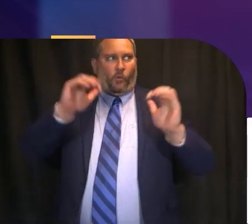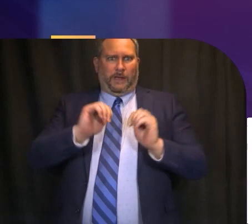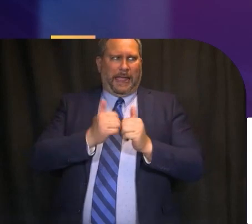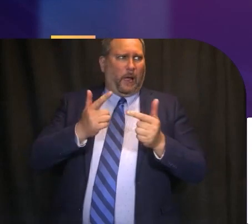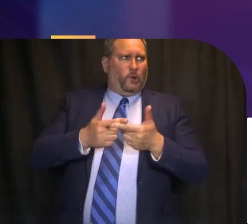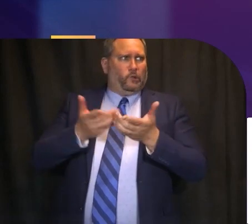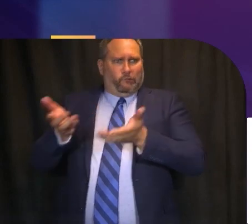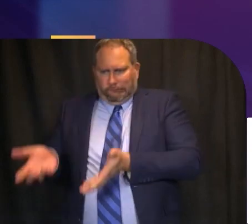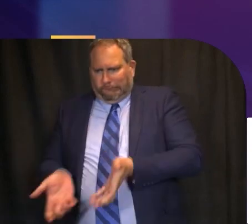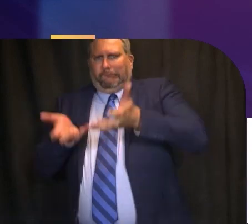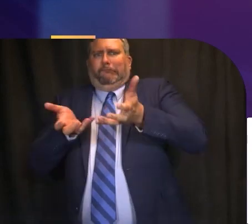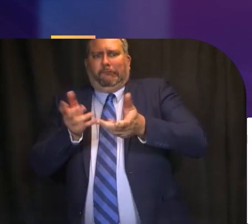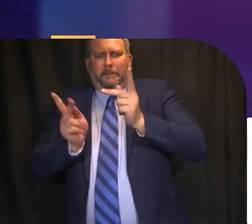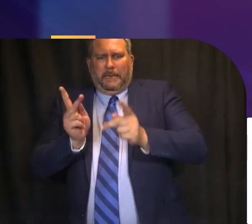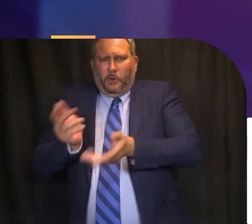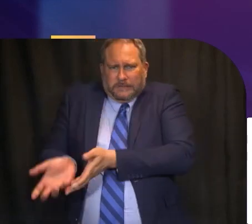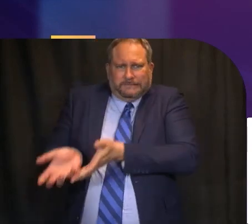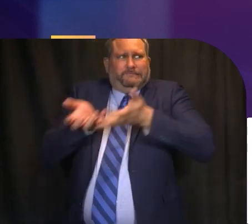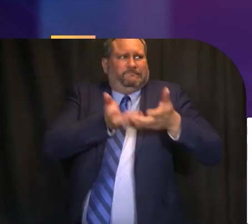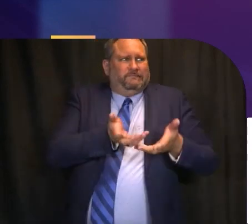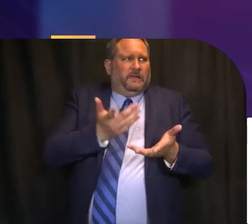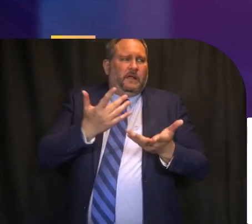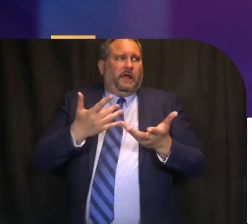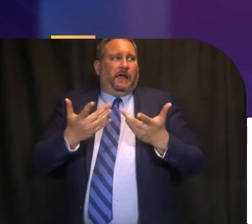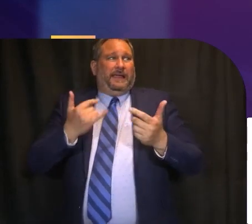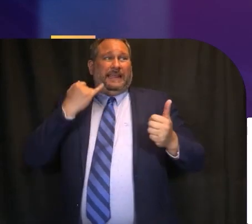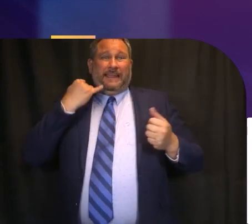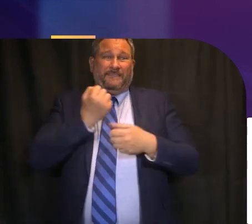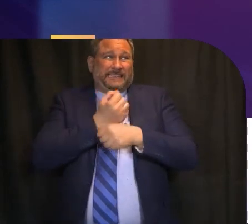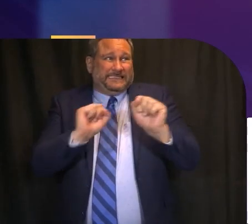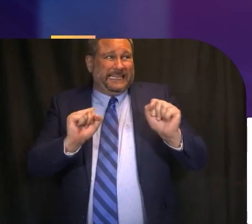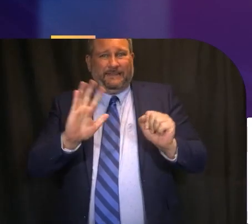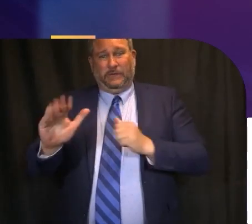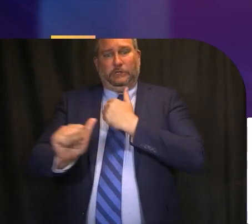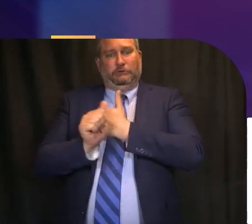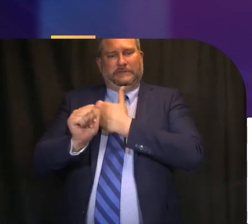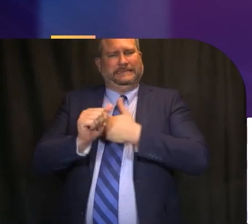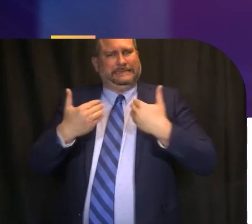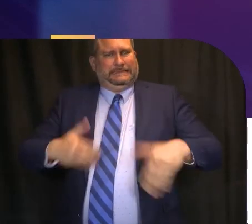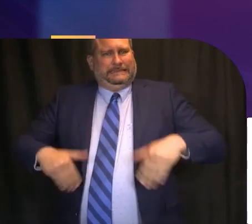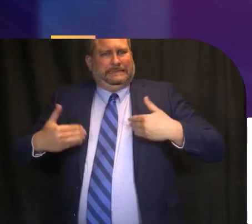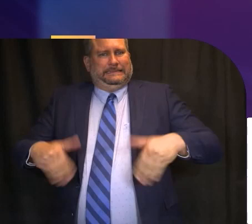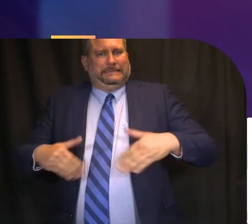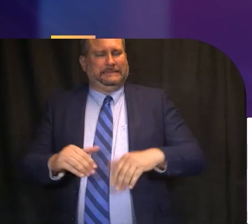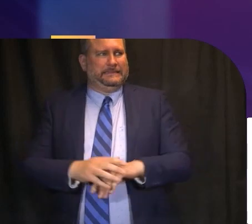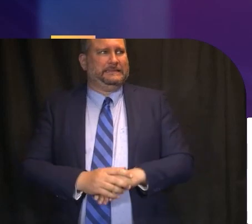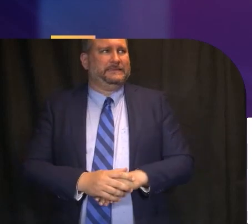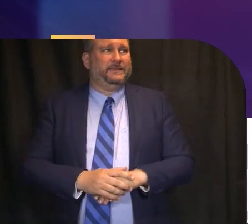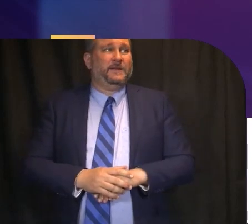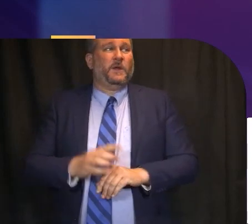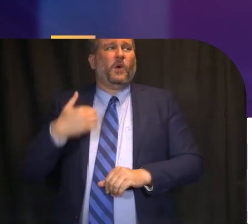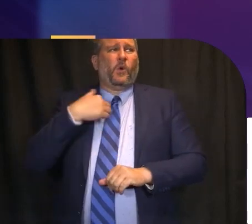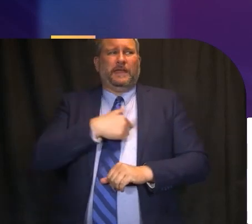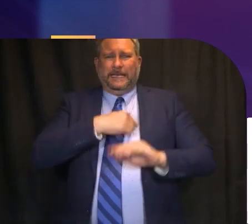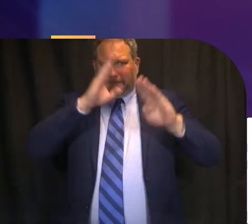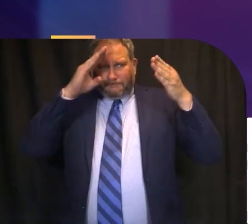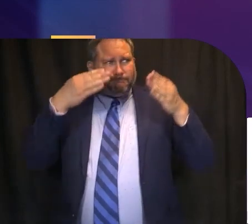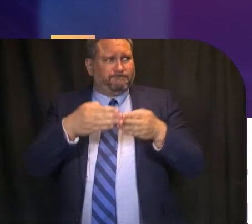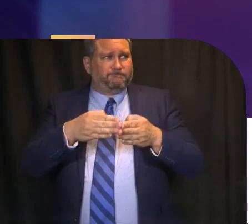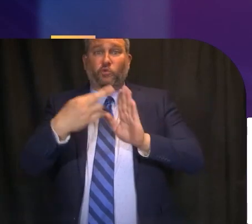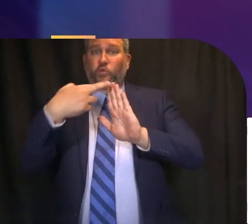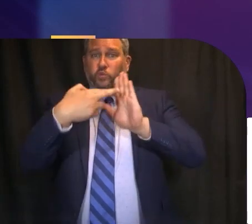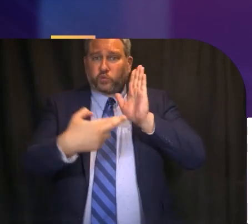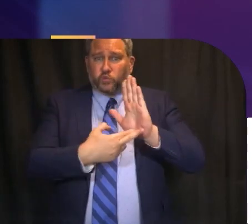passengers' safety at risk. So we've initiated work on a rule that would improve training for these employees and make damaging or delaying